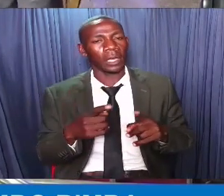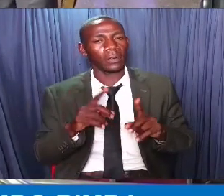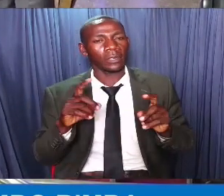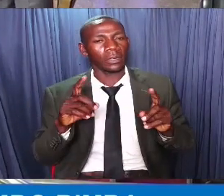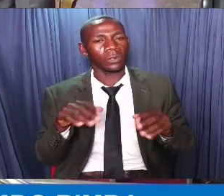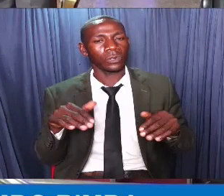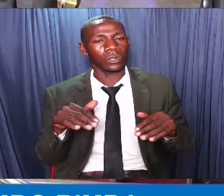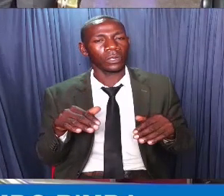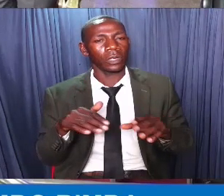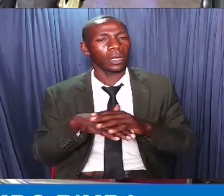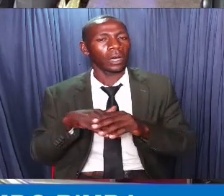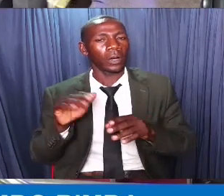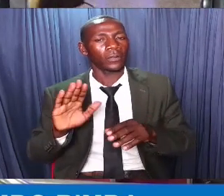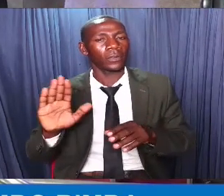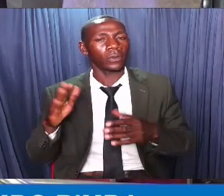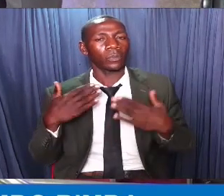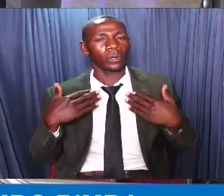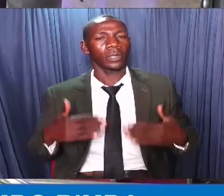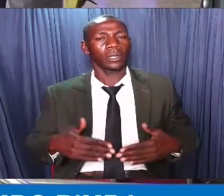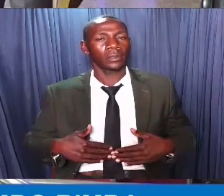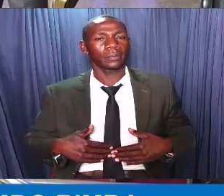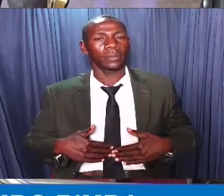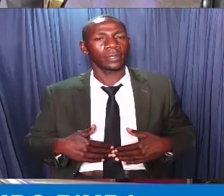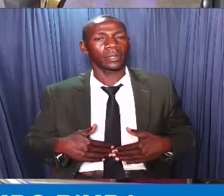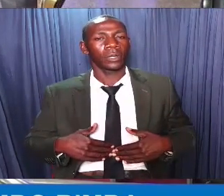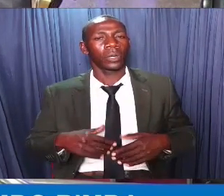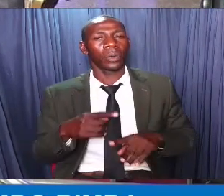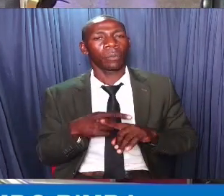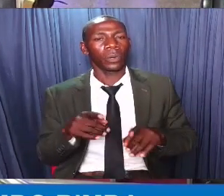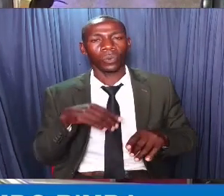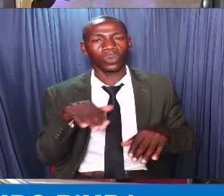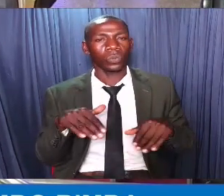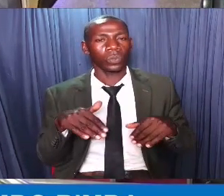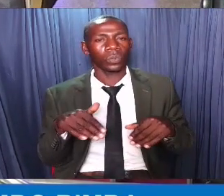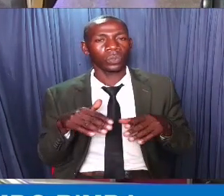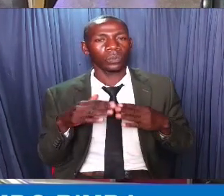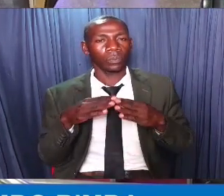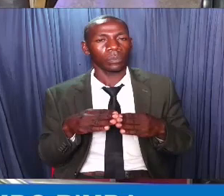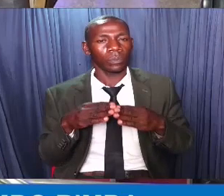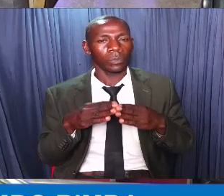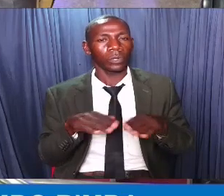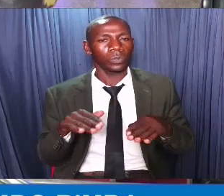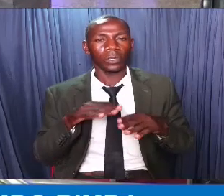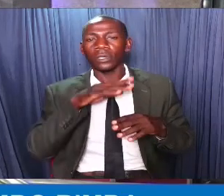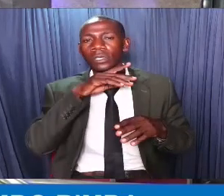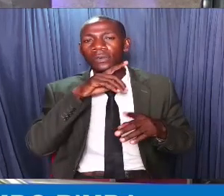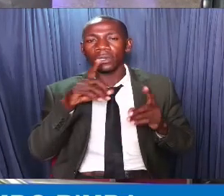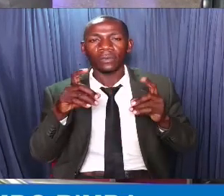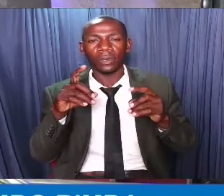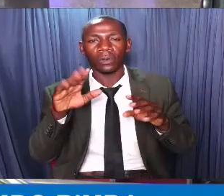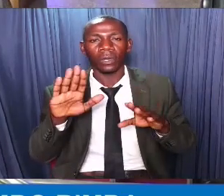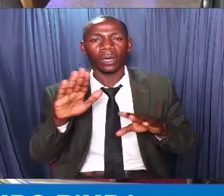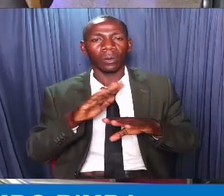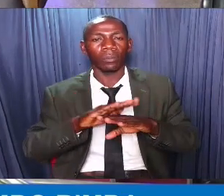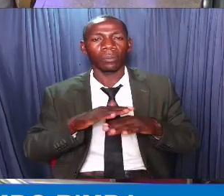Because every sin you commit. Iko nje ya mwili wako. Is out of your body. But when committing adultery, has committed sin upon the